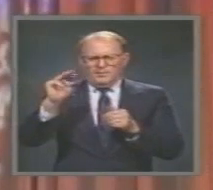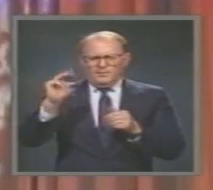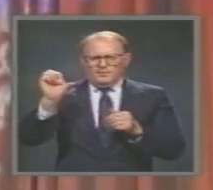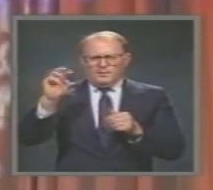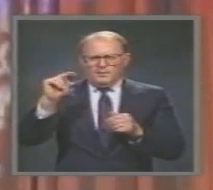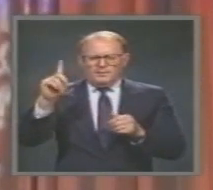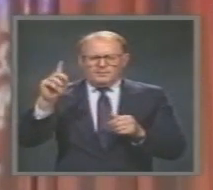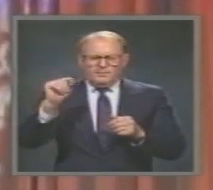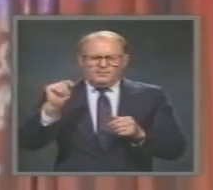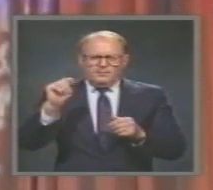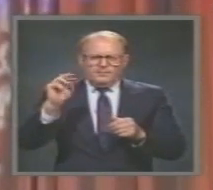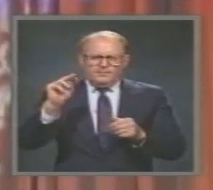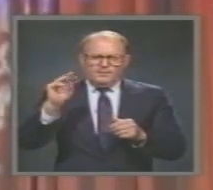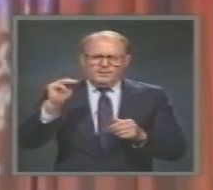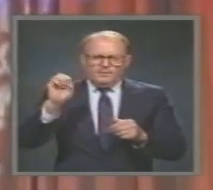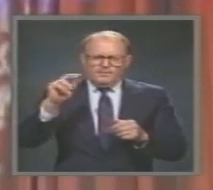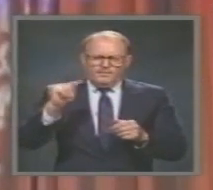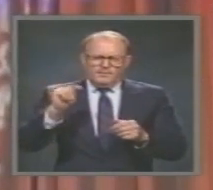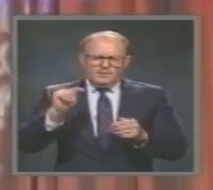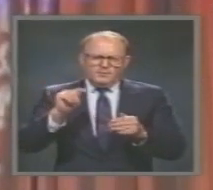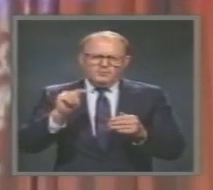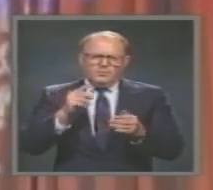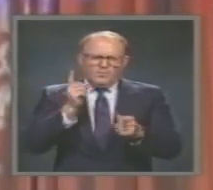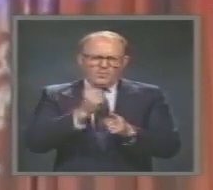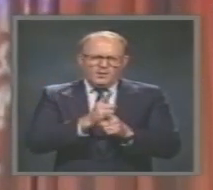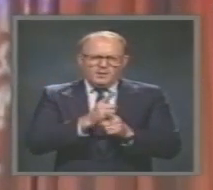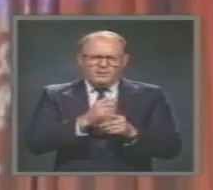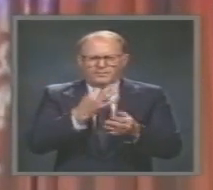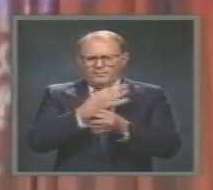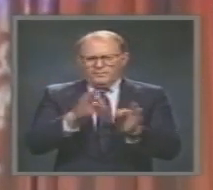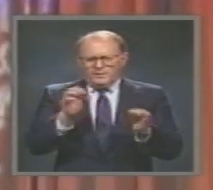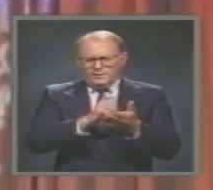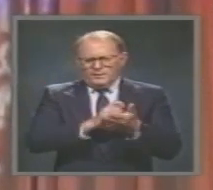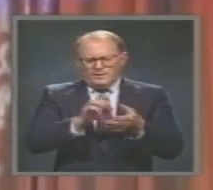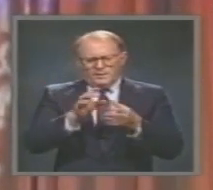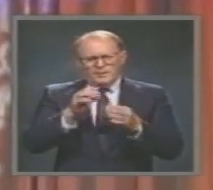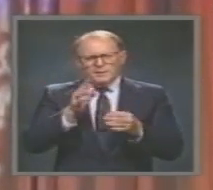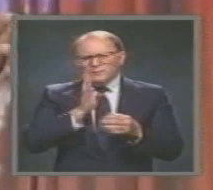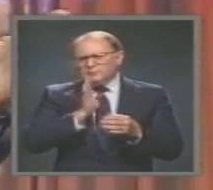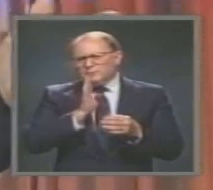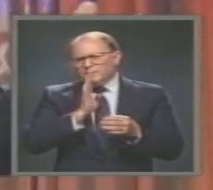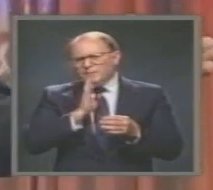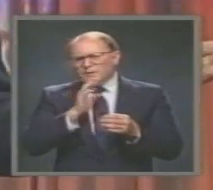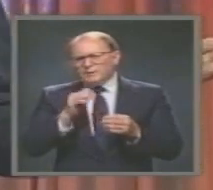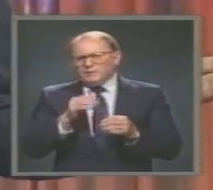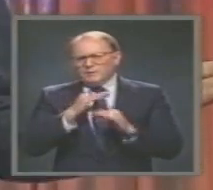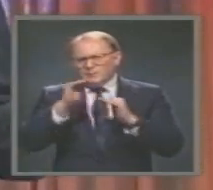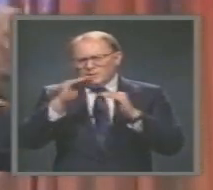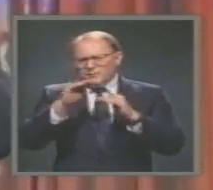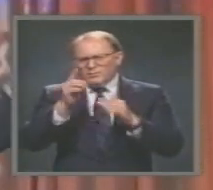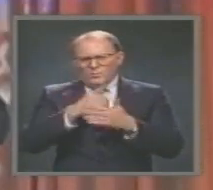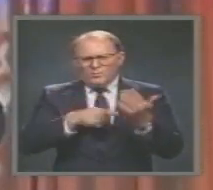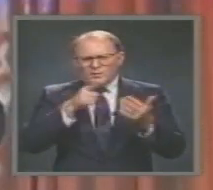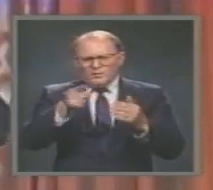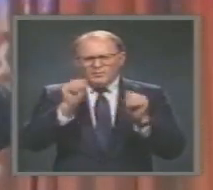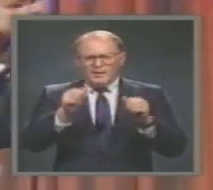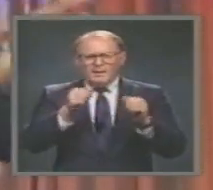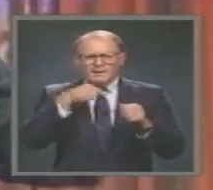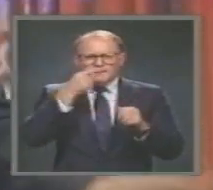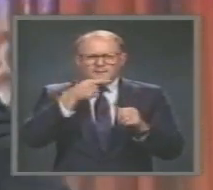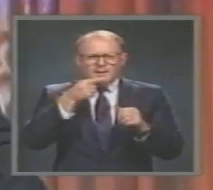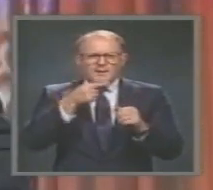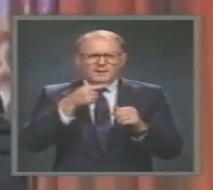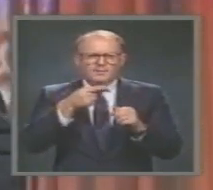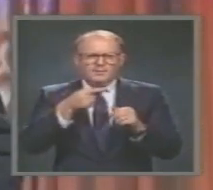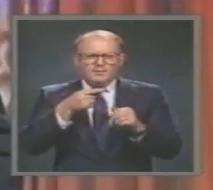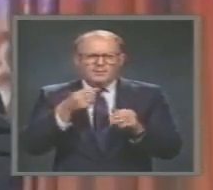you the right to say and to publish slanderous things about other people. Freedom of the press doesn't license people to print